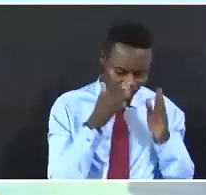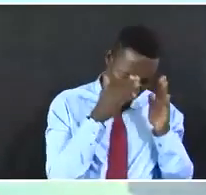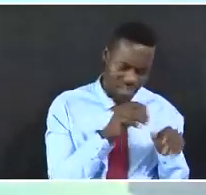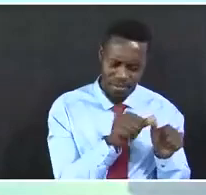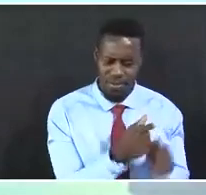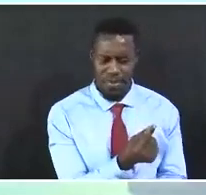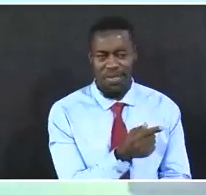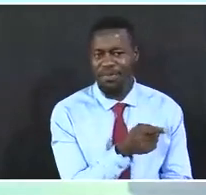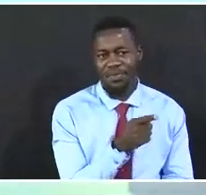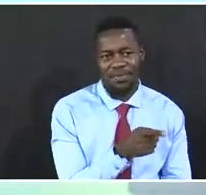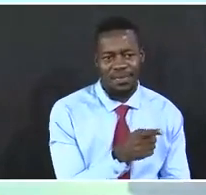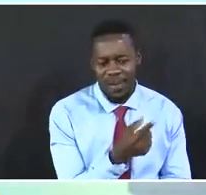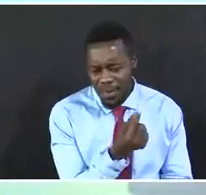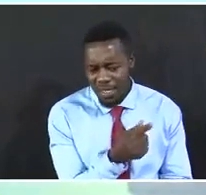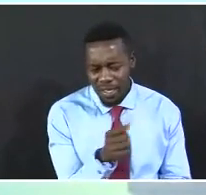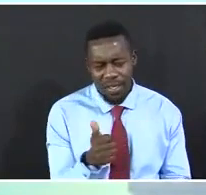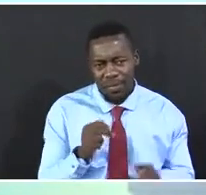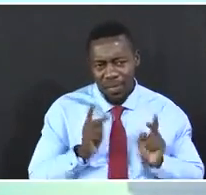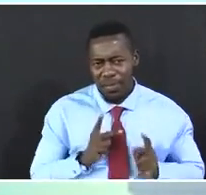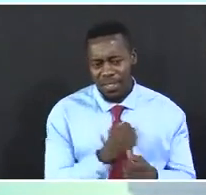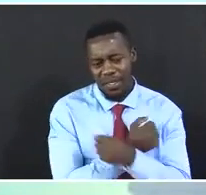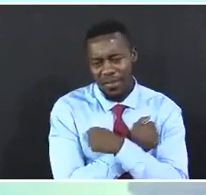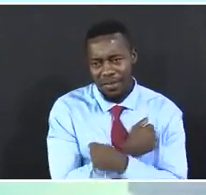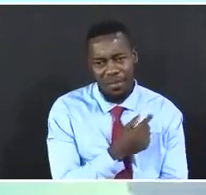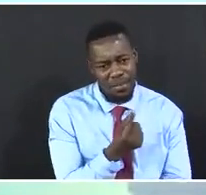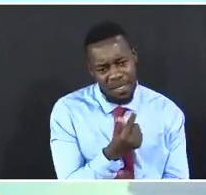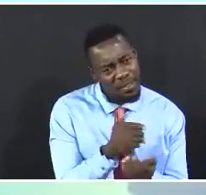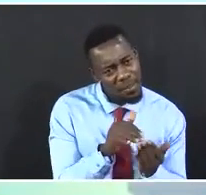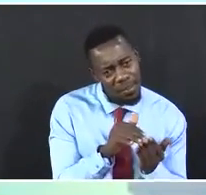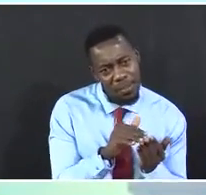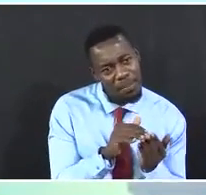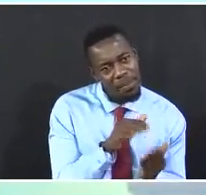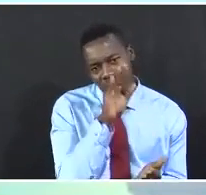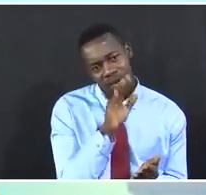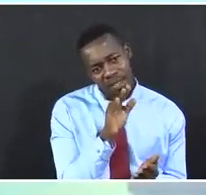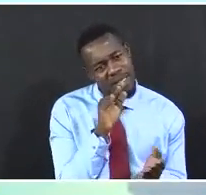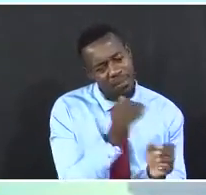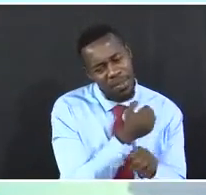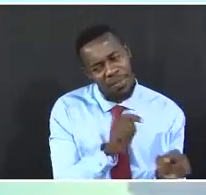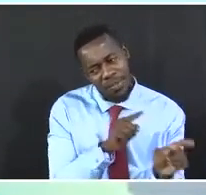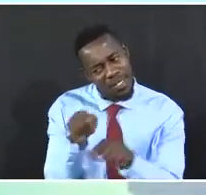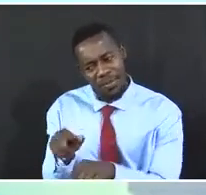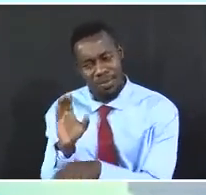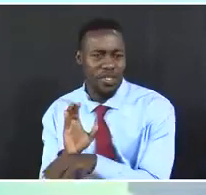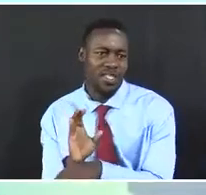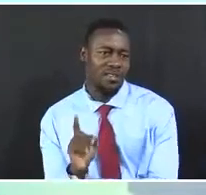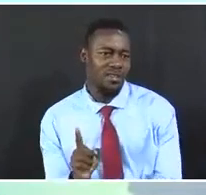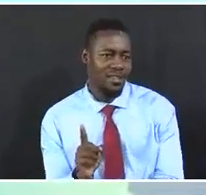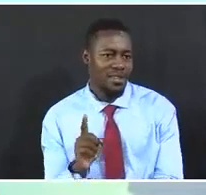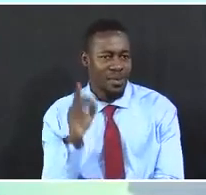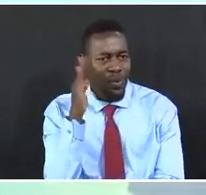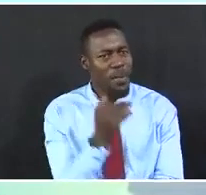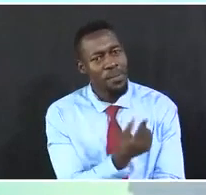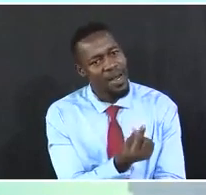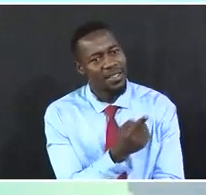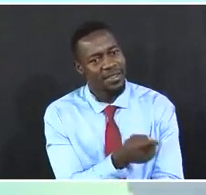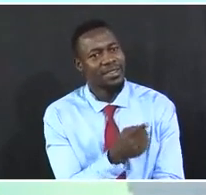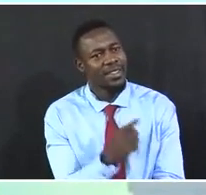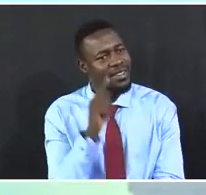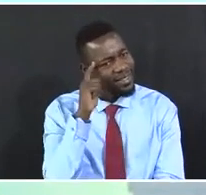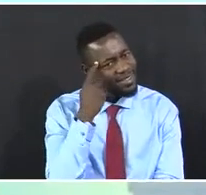idol. It's not bad looking for money. Yes, but let it not be the major focus, okay? There are people who just sleep thinking